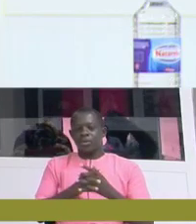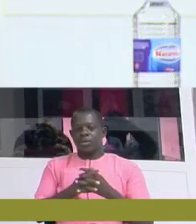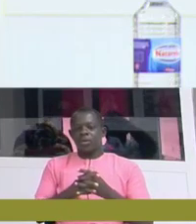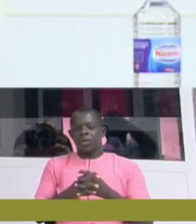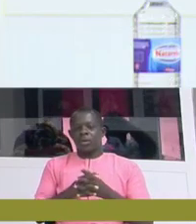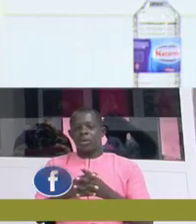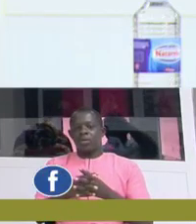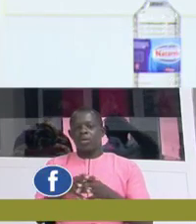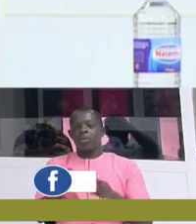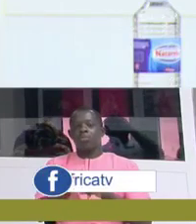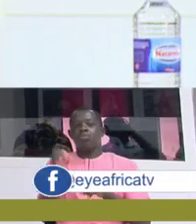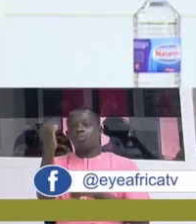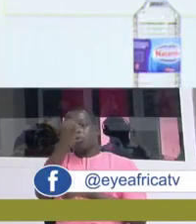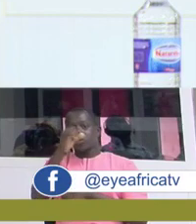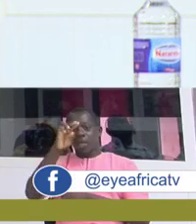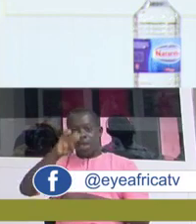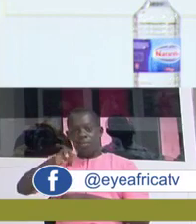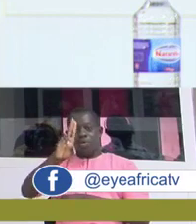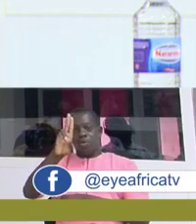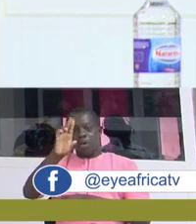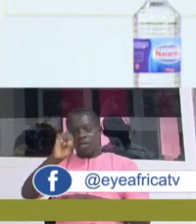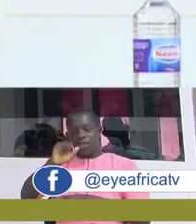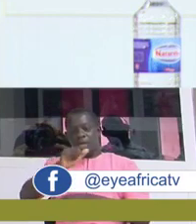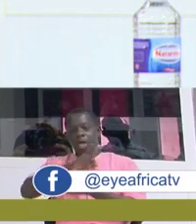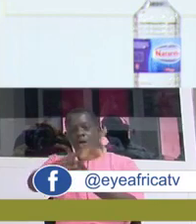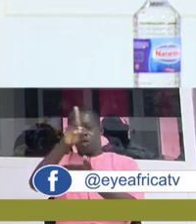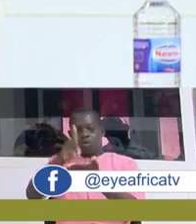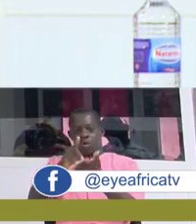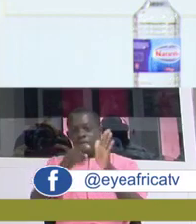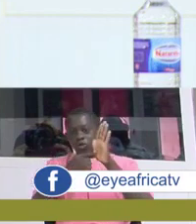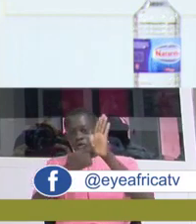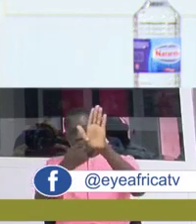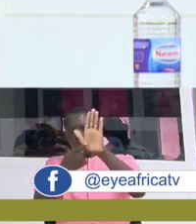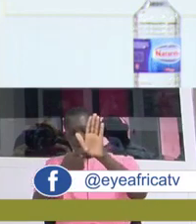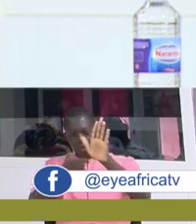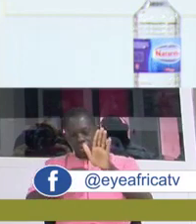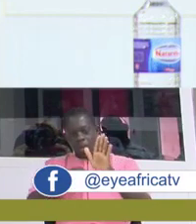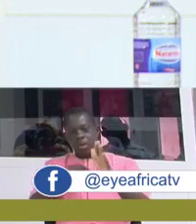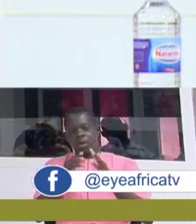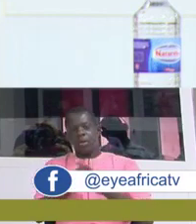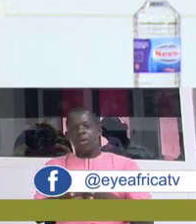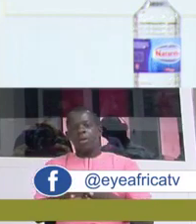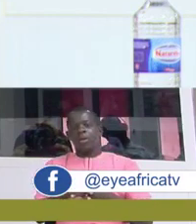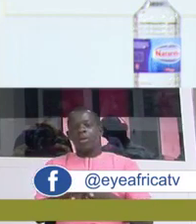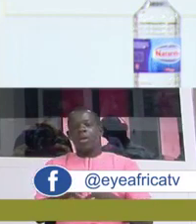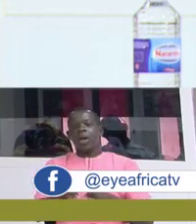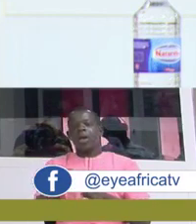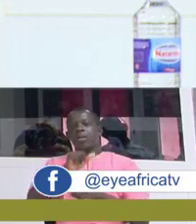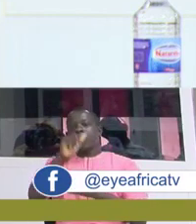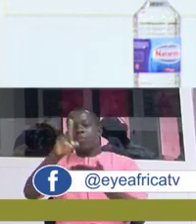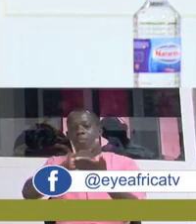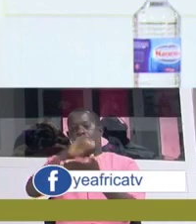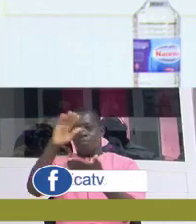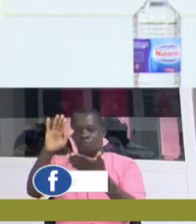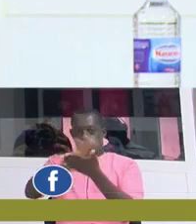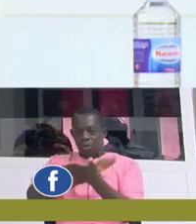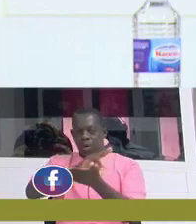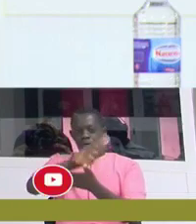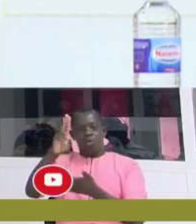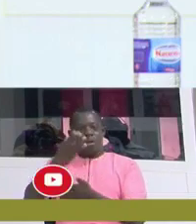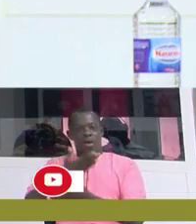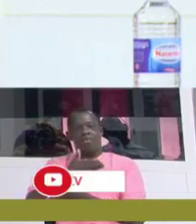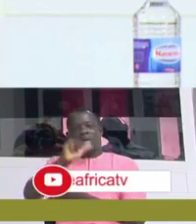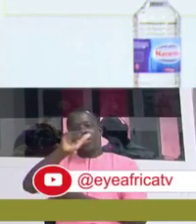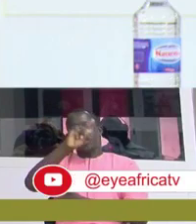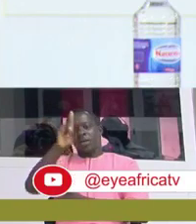kaito mayita nentala. He said because the document that Musa showed me. Wo kaito manka assist toteje. And that paper doesn't have